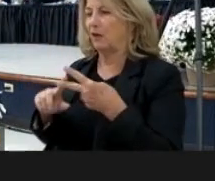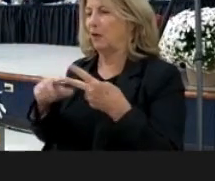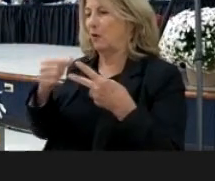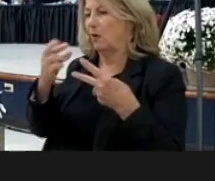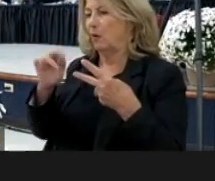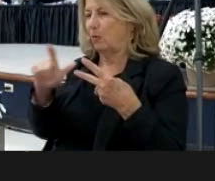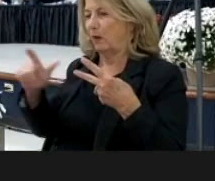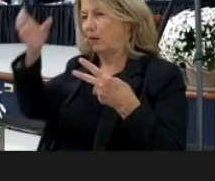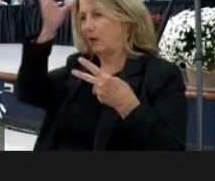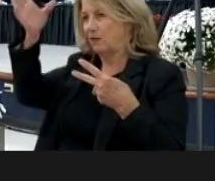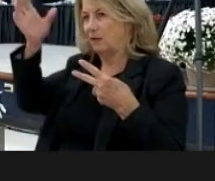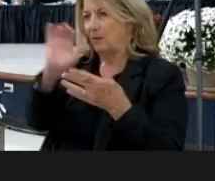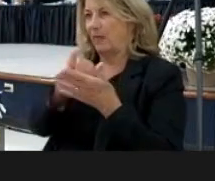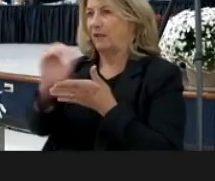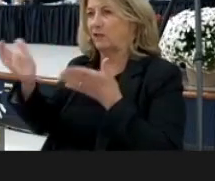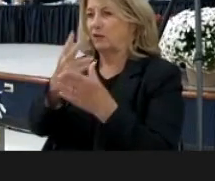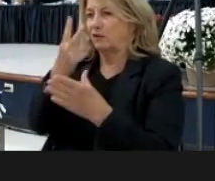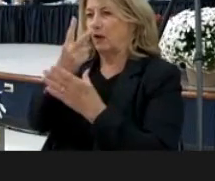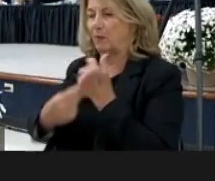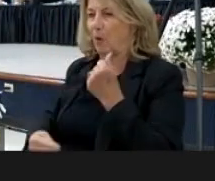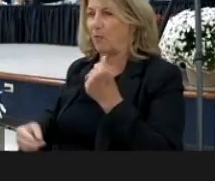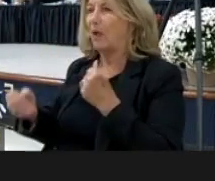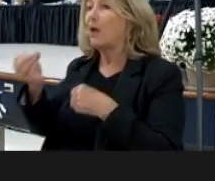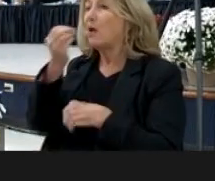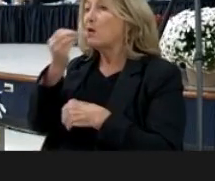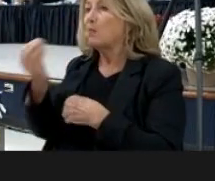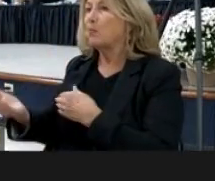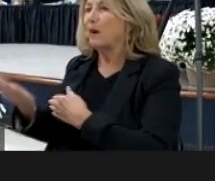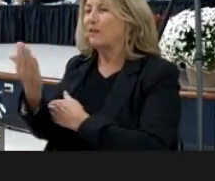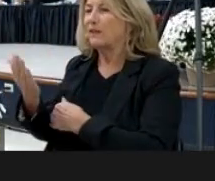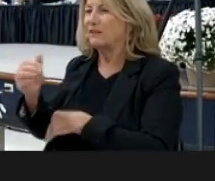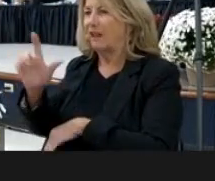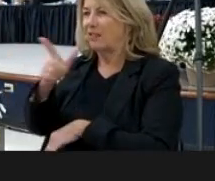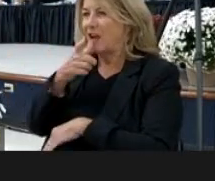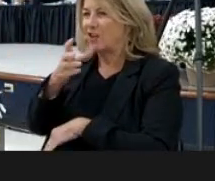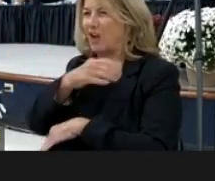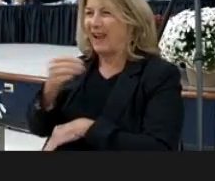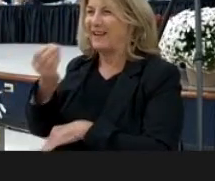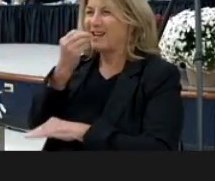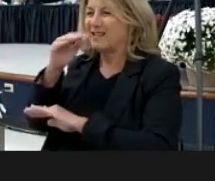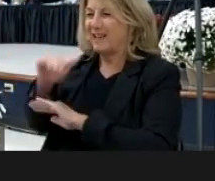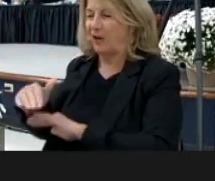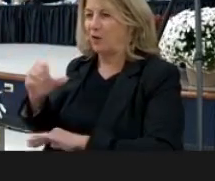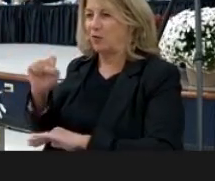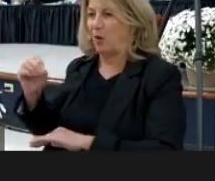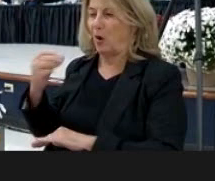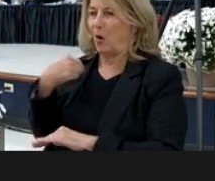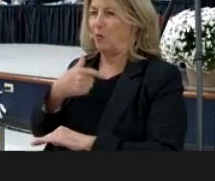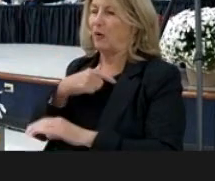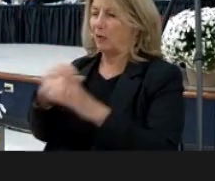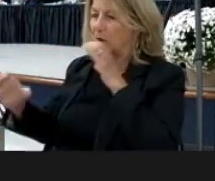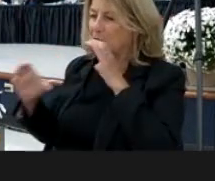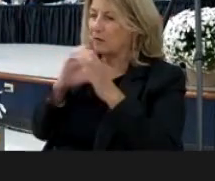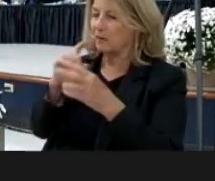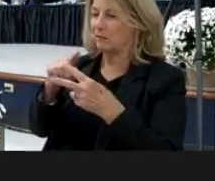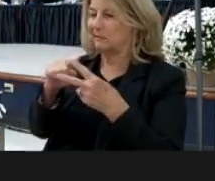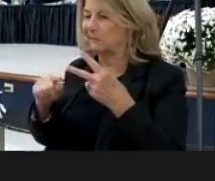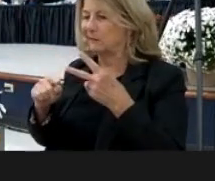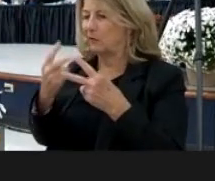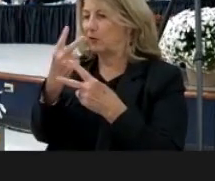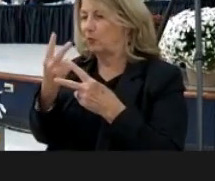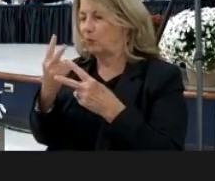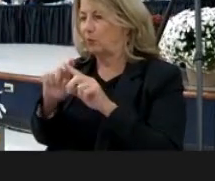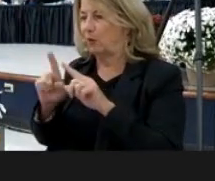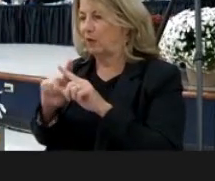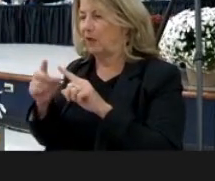serves both breakfast, lunch, and so we're in the thick of conversations in that regard. And